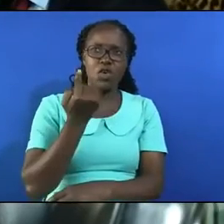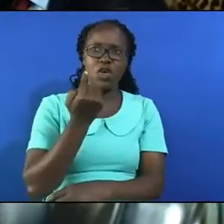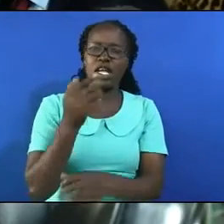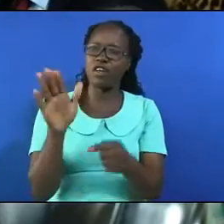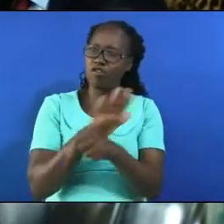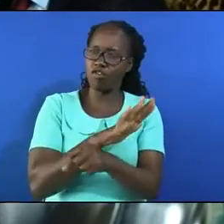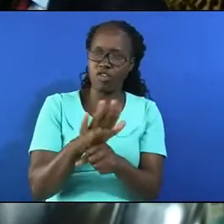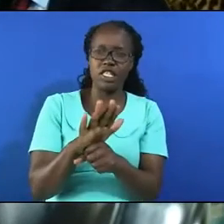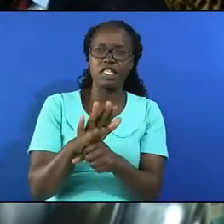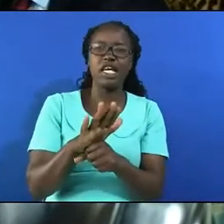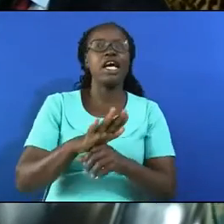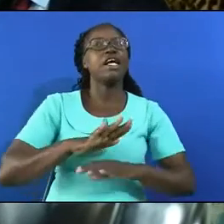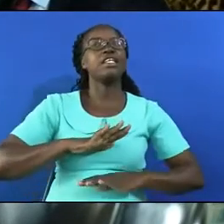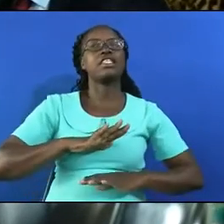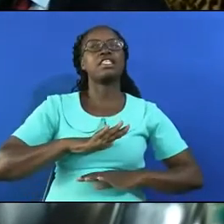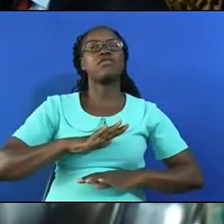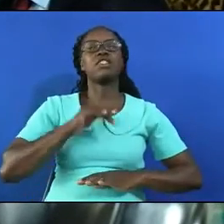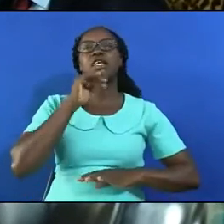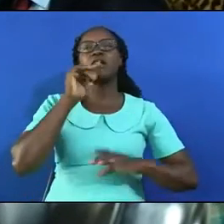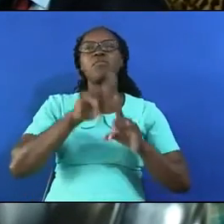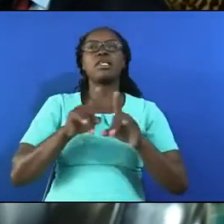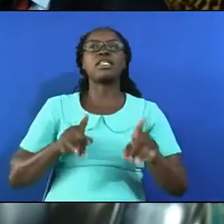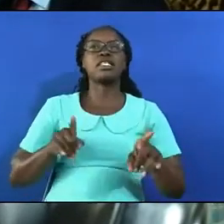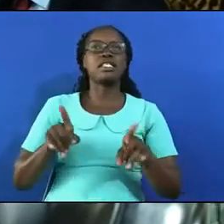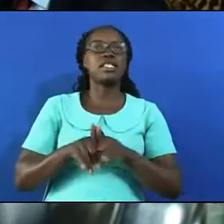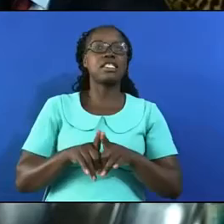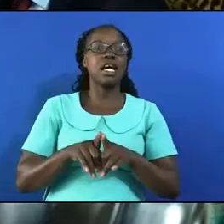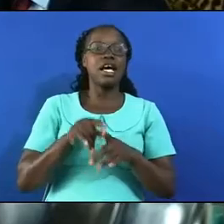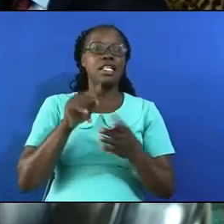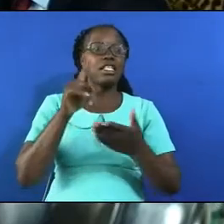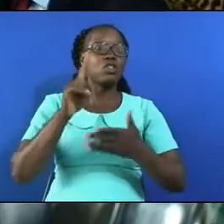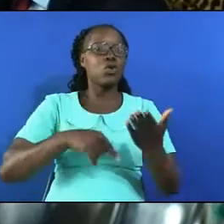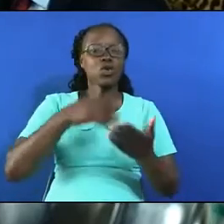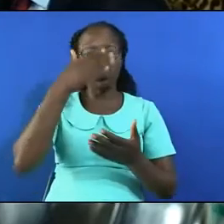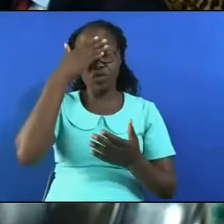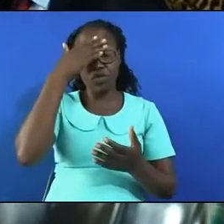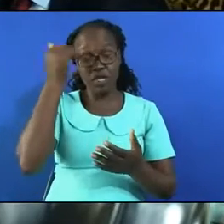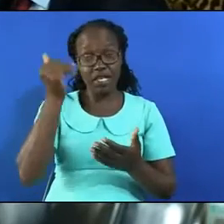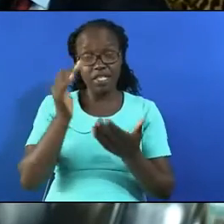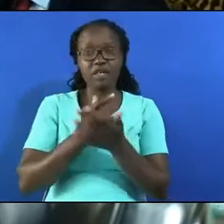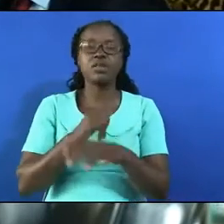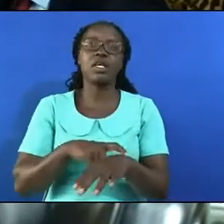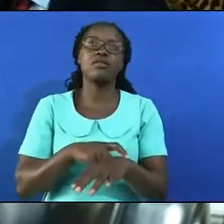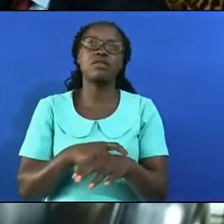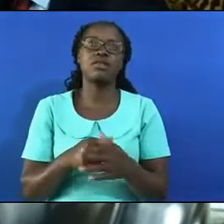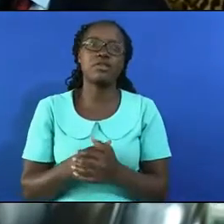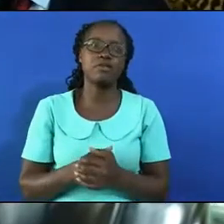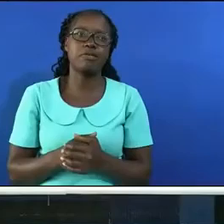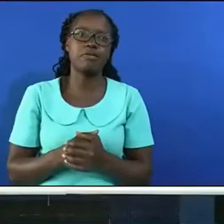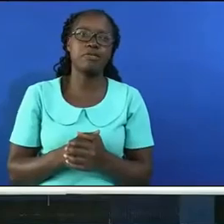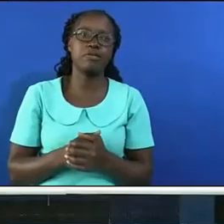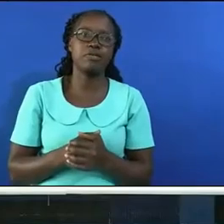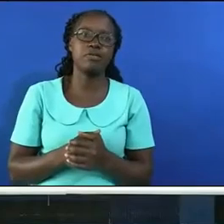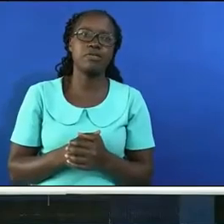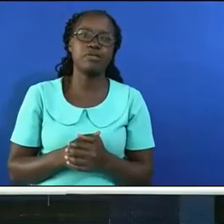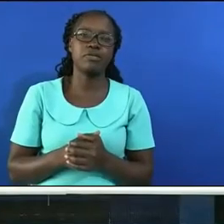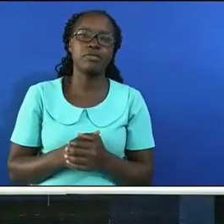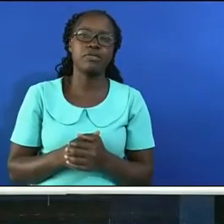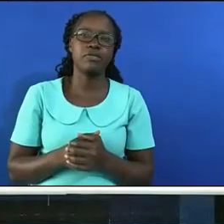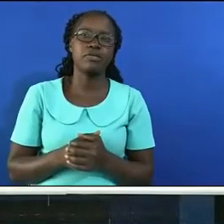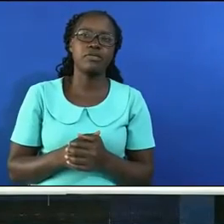and fulfilled. And my brothers and sisters, that is what we forget sometimes.